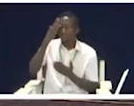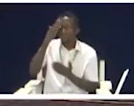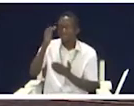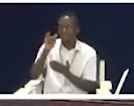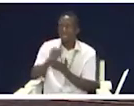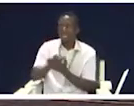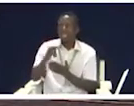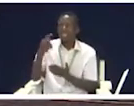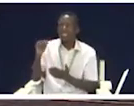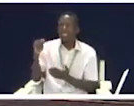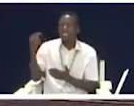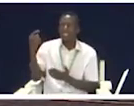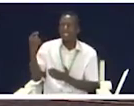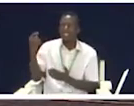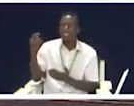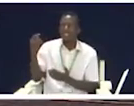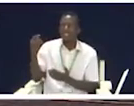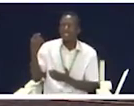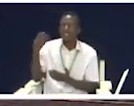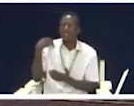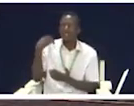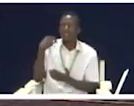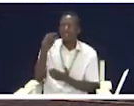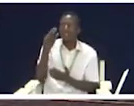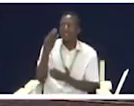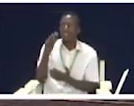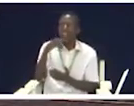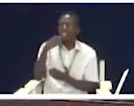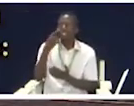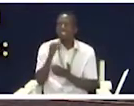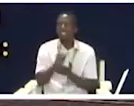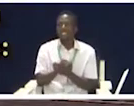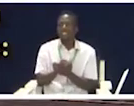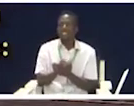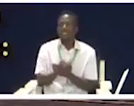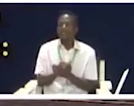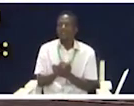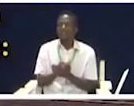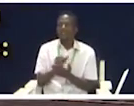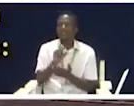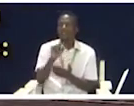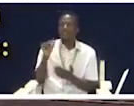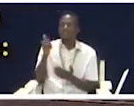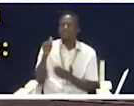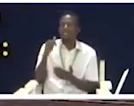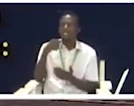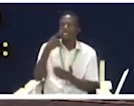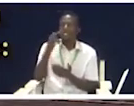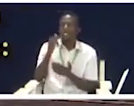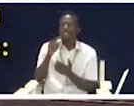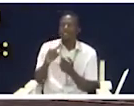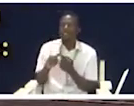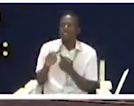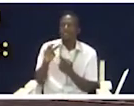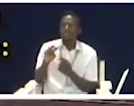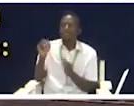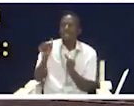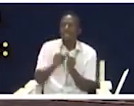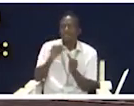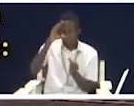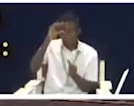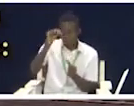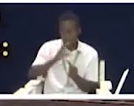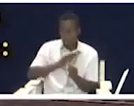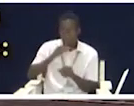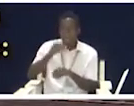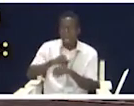governor of the feast called to the bridegroom. Take note of this, please, in verse 10. Verse 10, please. And said unto him, "Every man at the